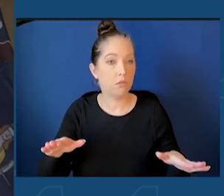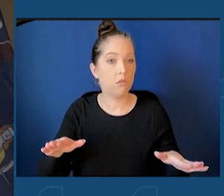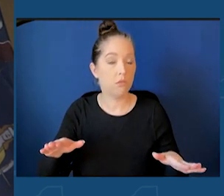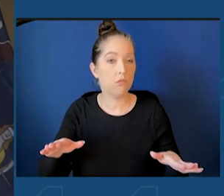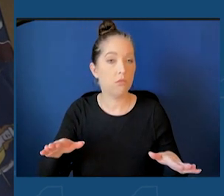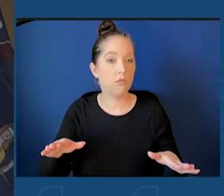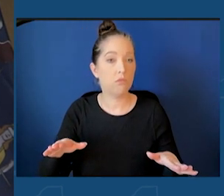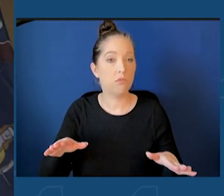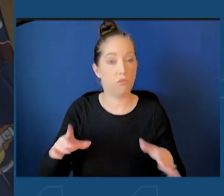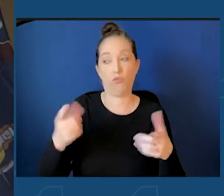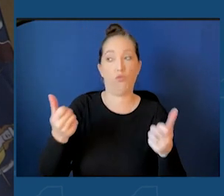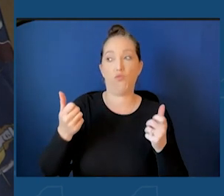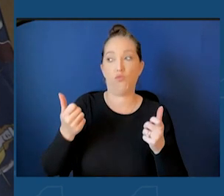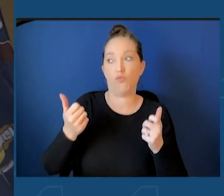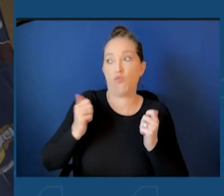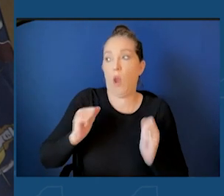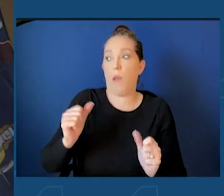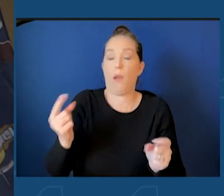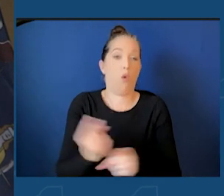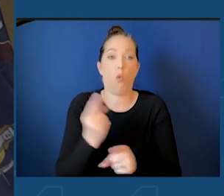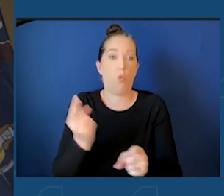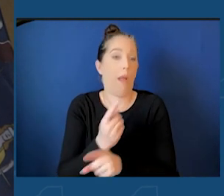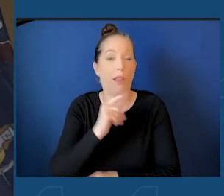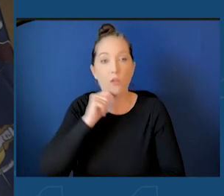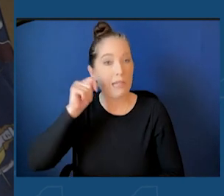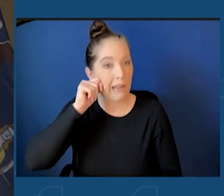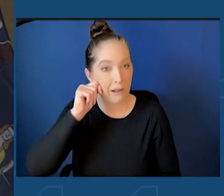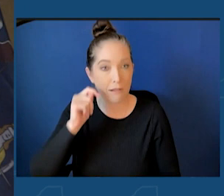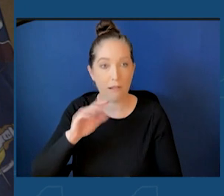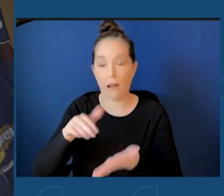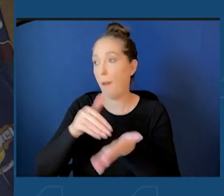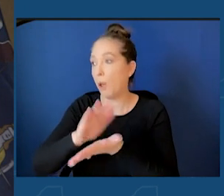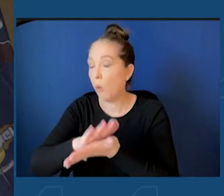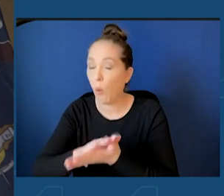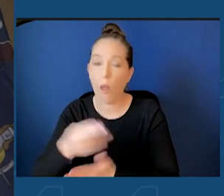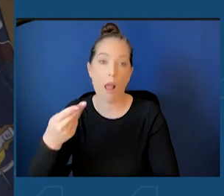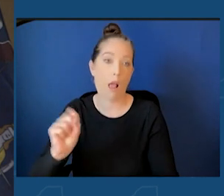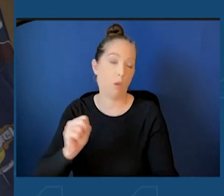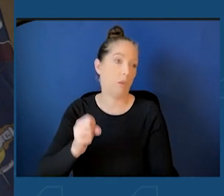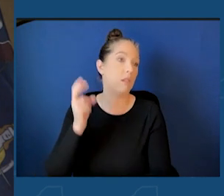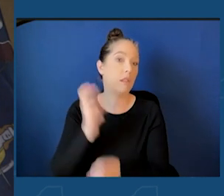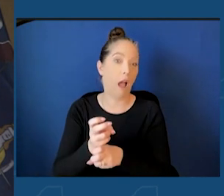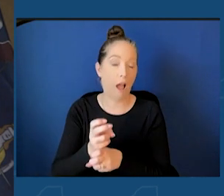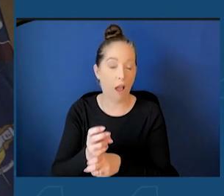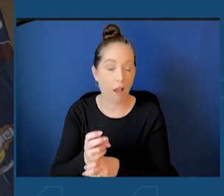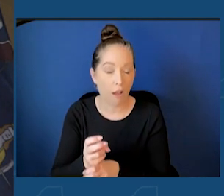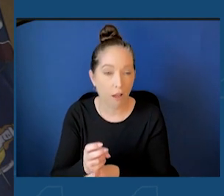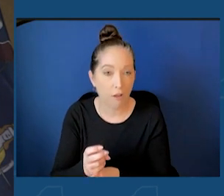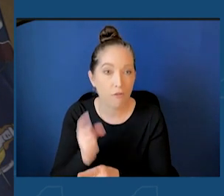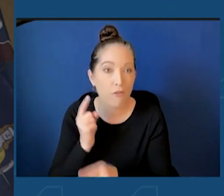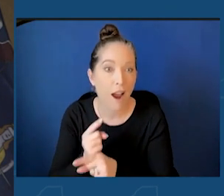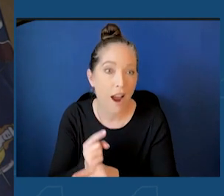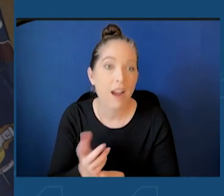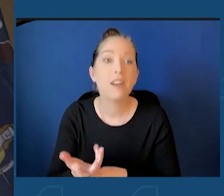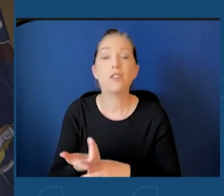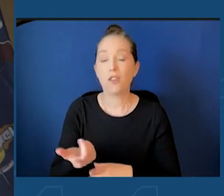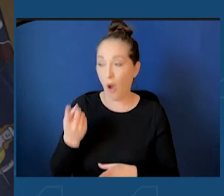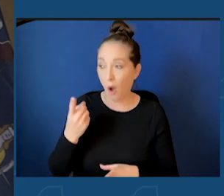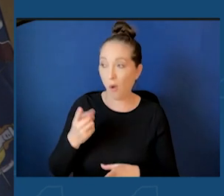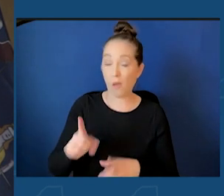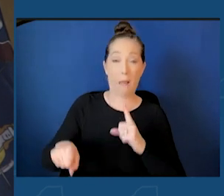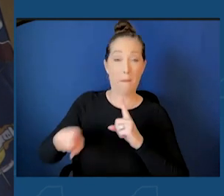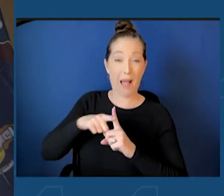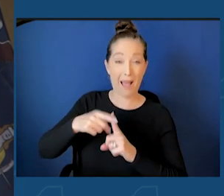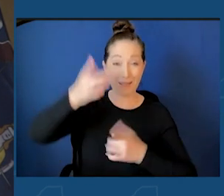regular teenagers in middle school and high school, which is hard enough as it is. And you throw a pandemic on top of it. So those who are the survivors of